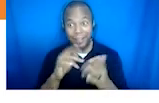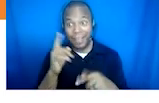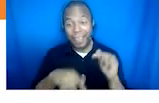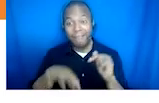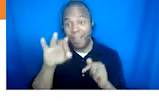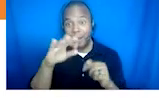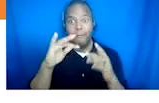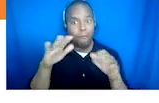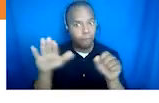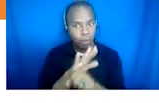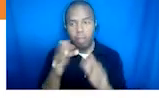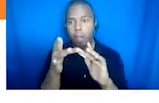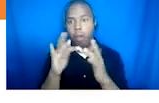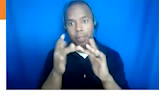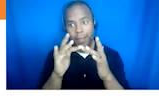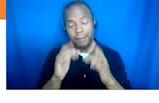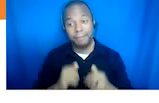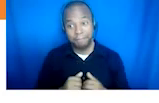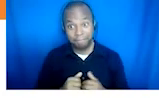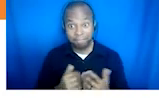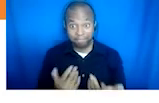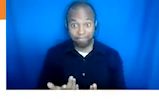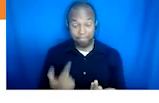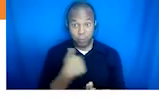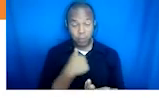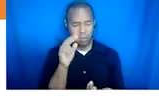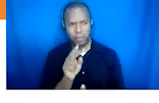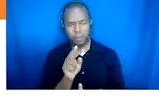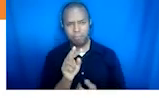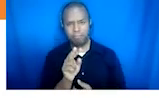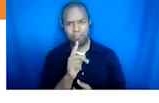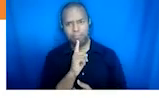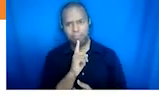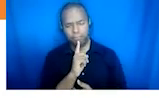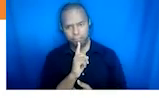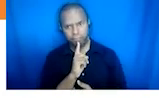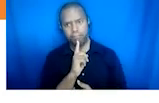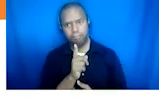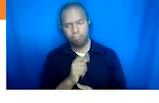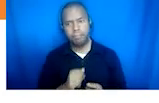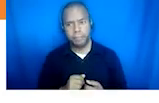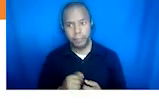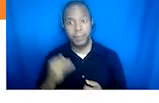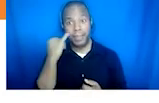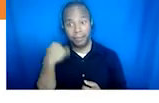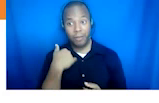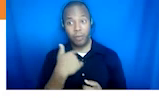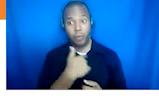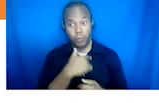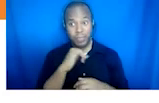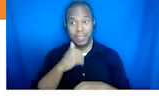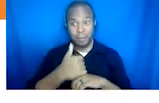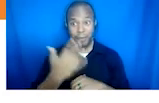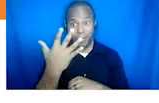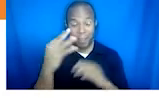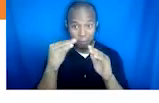online. So as a college, we could look in that and go, oh, well, if we created 5